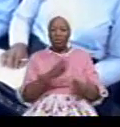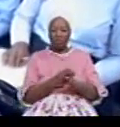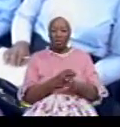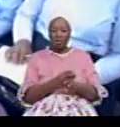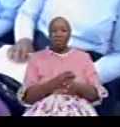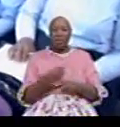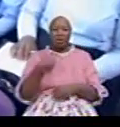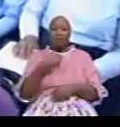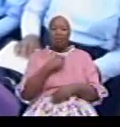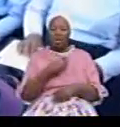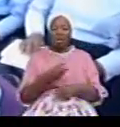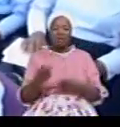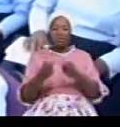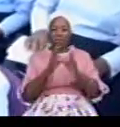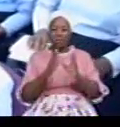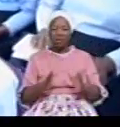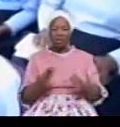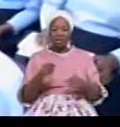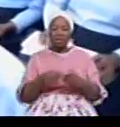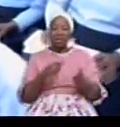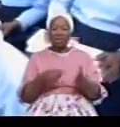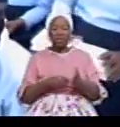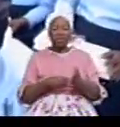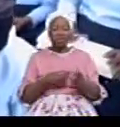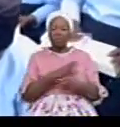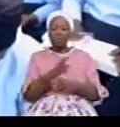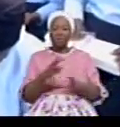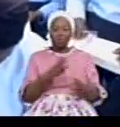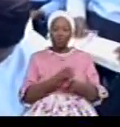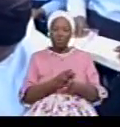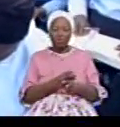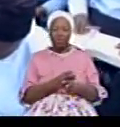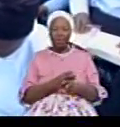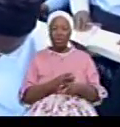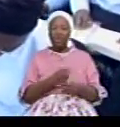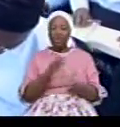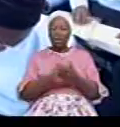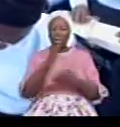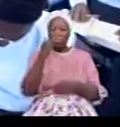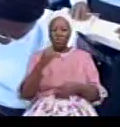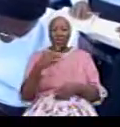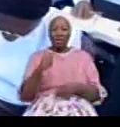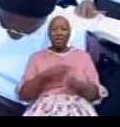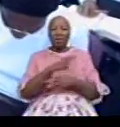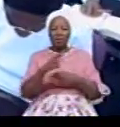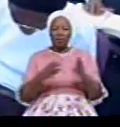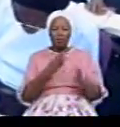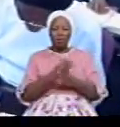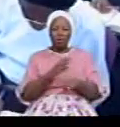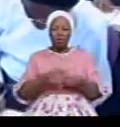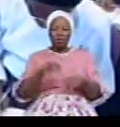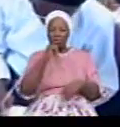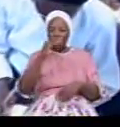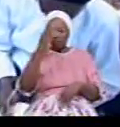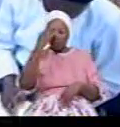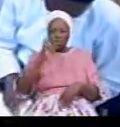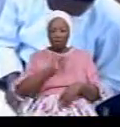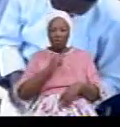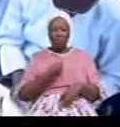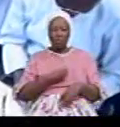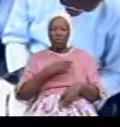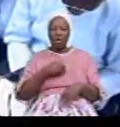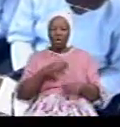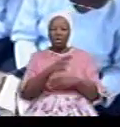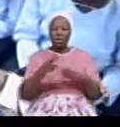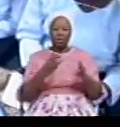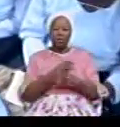pilgrims. That's why the world does not know us, and the world did not know him.